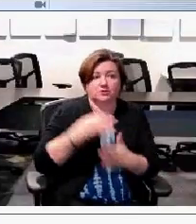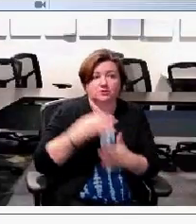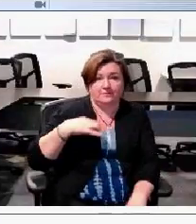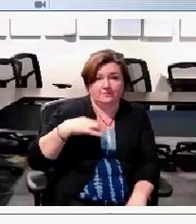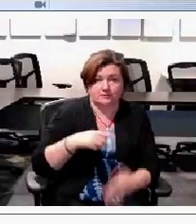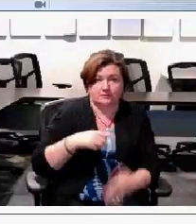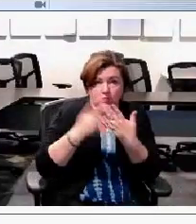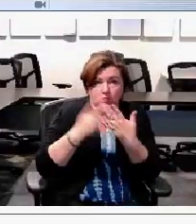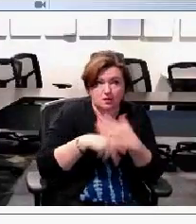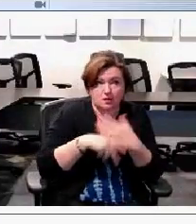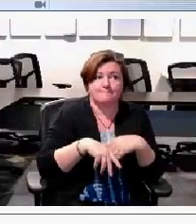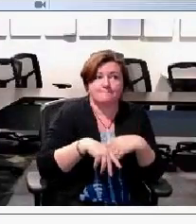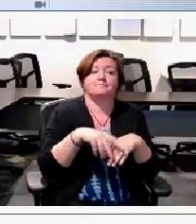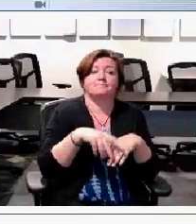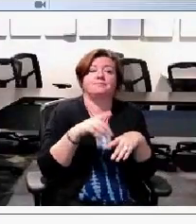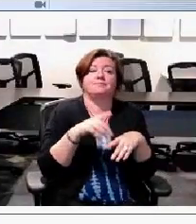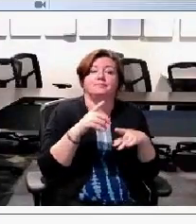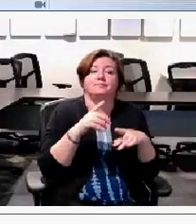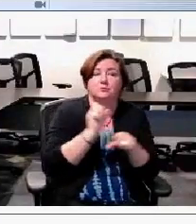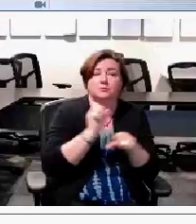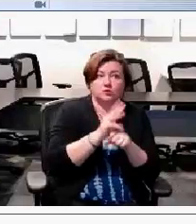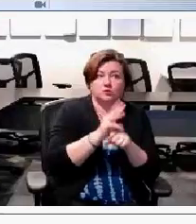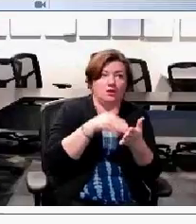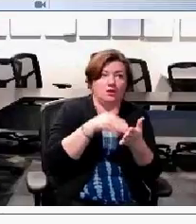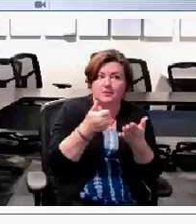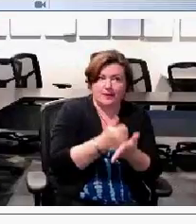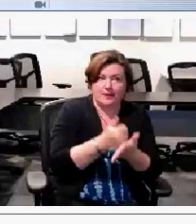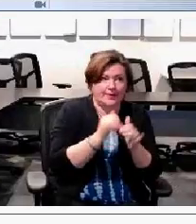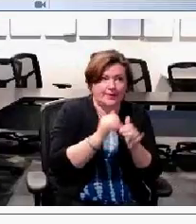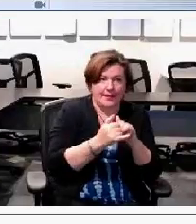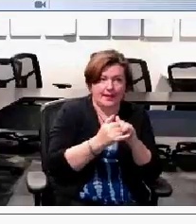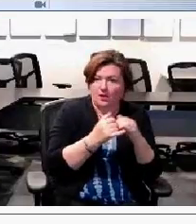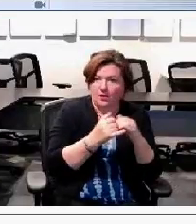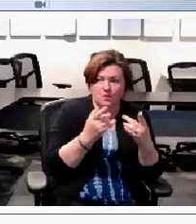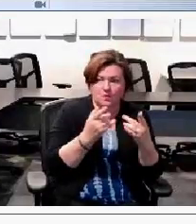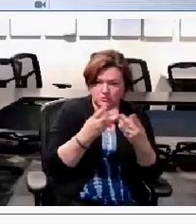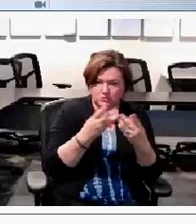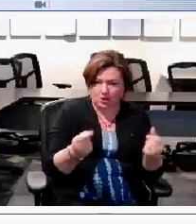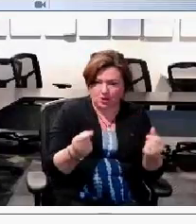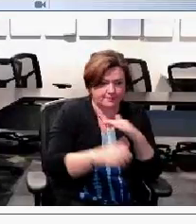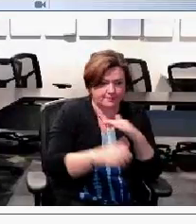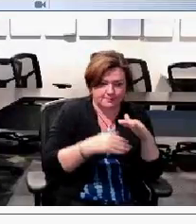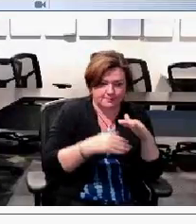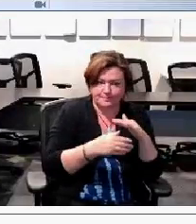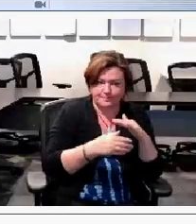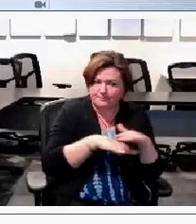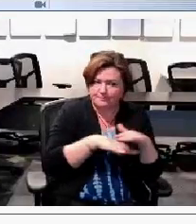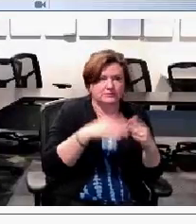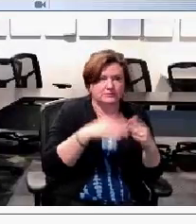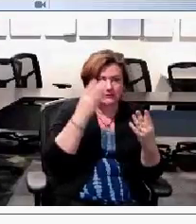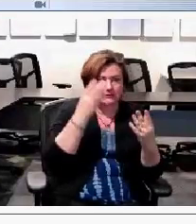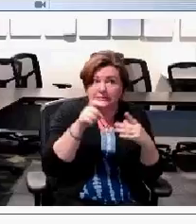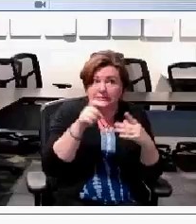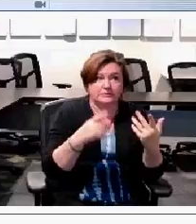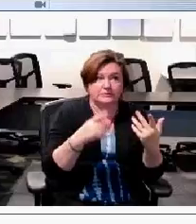often is helping with the basic needs, housing, justice services,